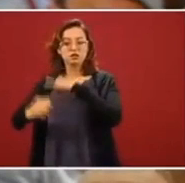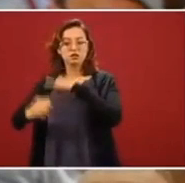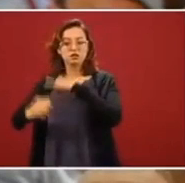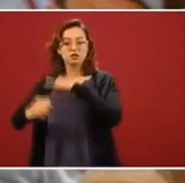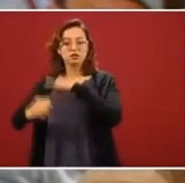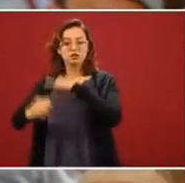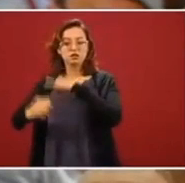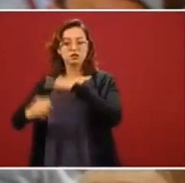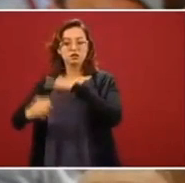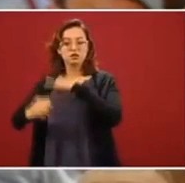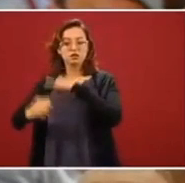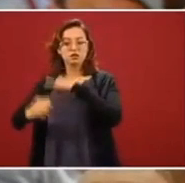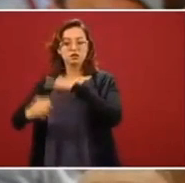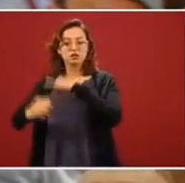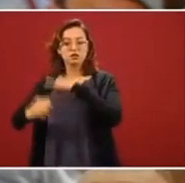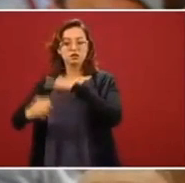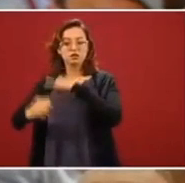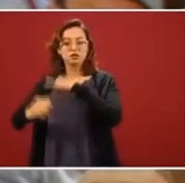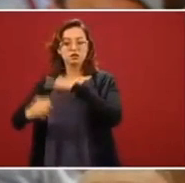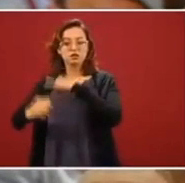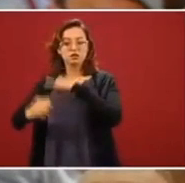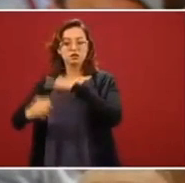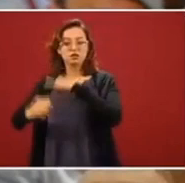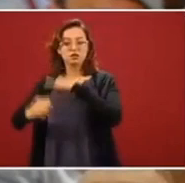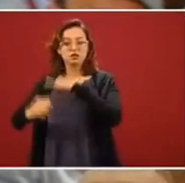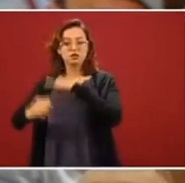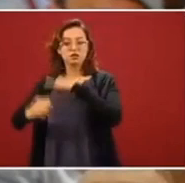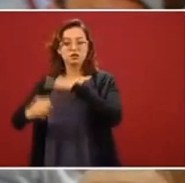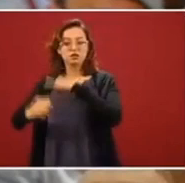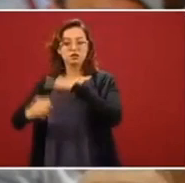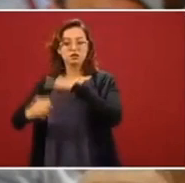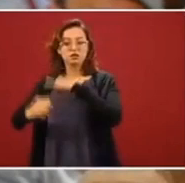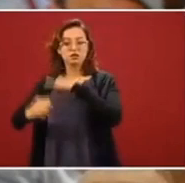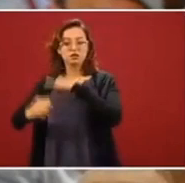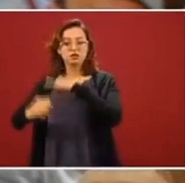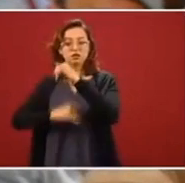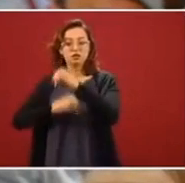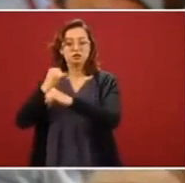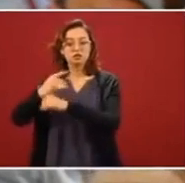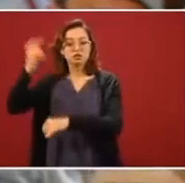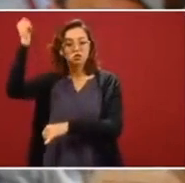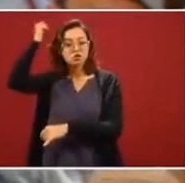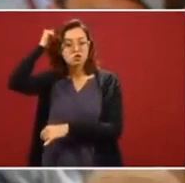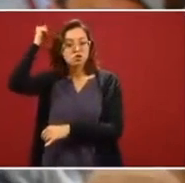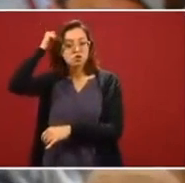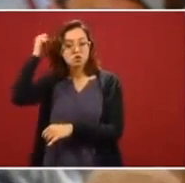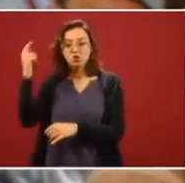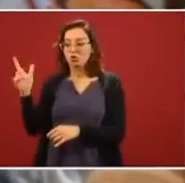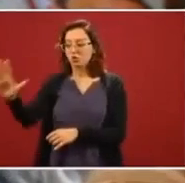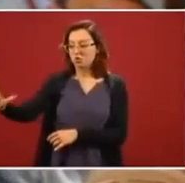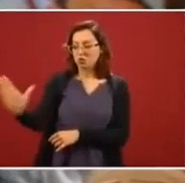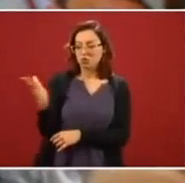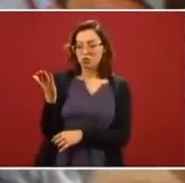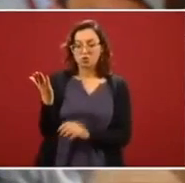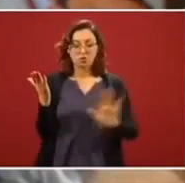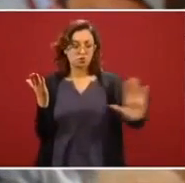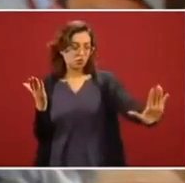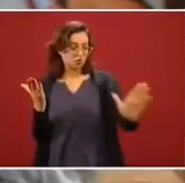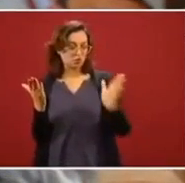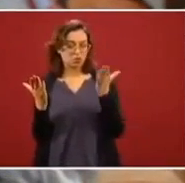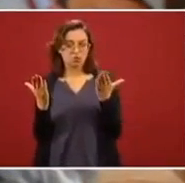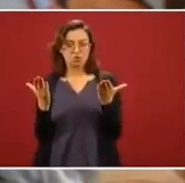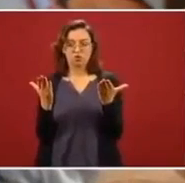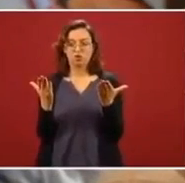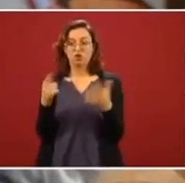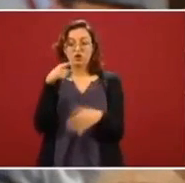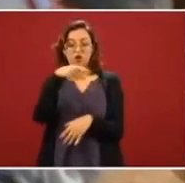include how it was left, the canceled airport, para encontrar en qué momento la línea de construcción de